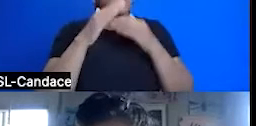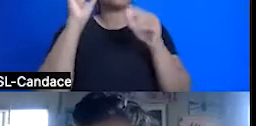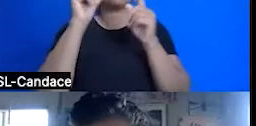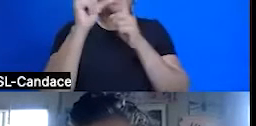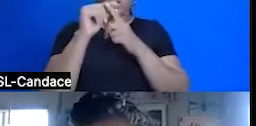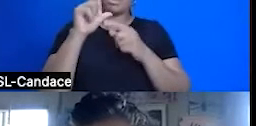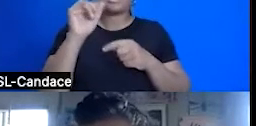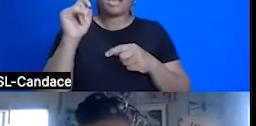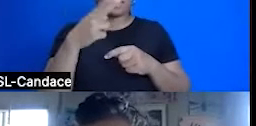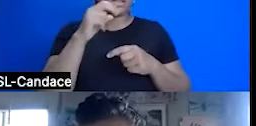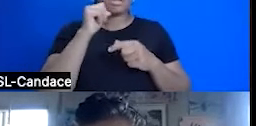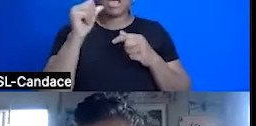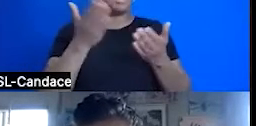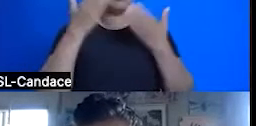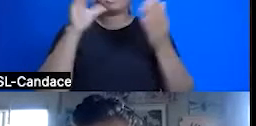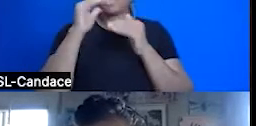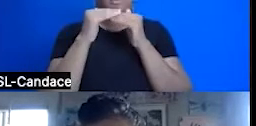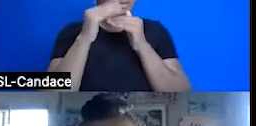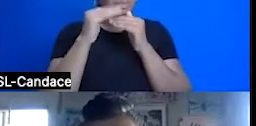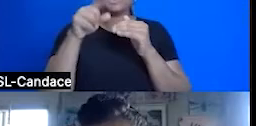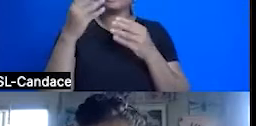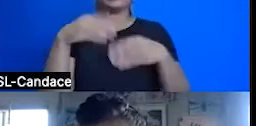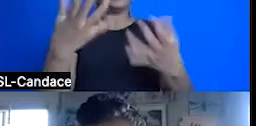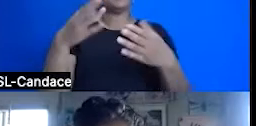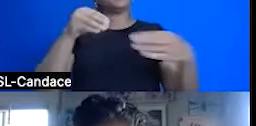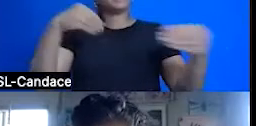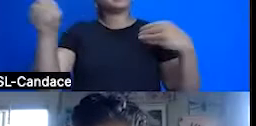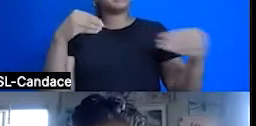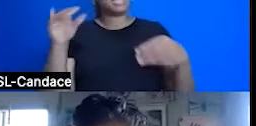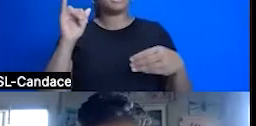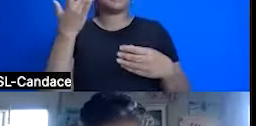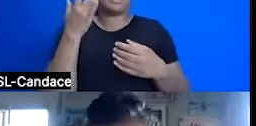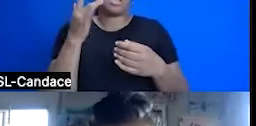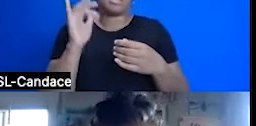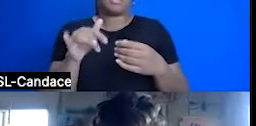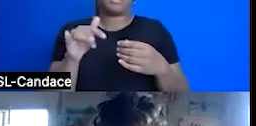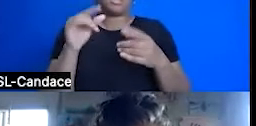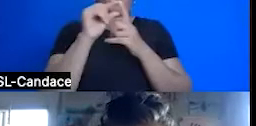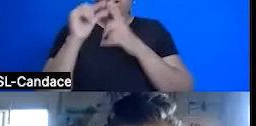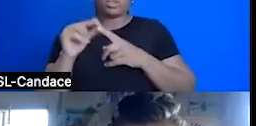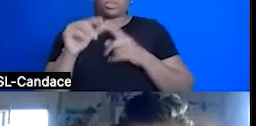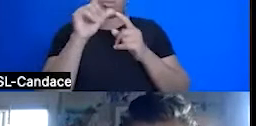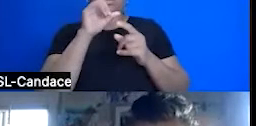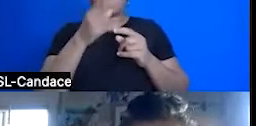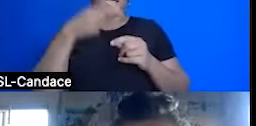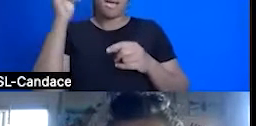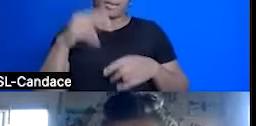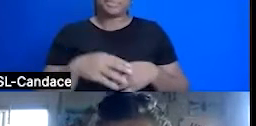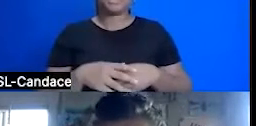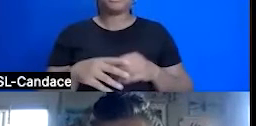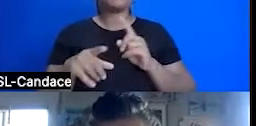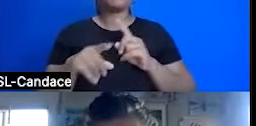even a suggested length. So this is really there to give you flexibility. That's why the word counts are fairly high. So now